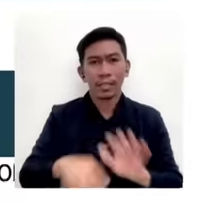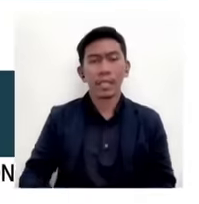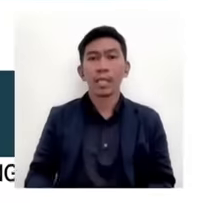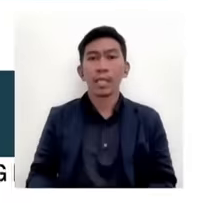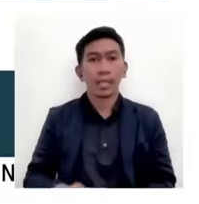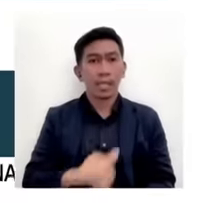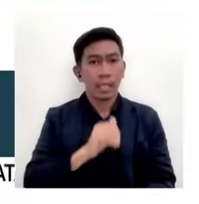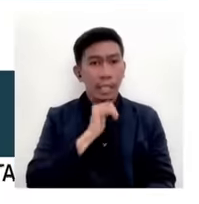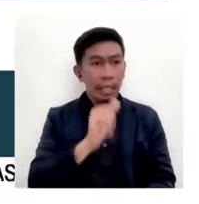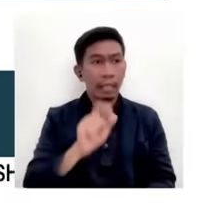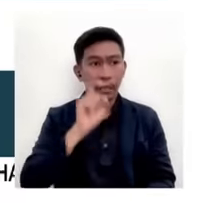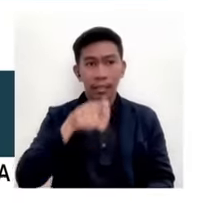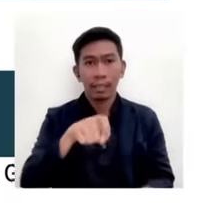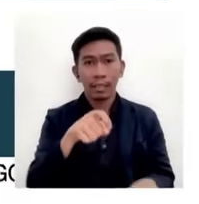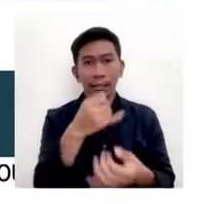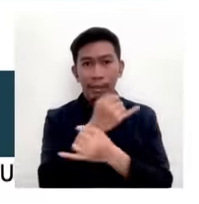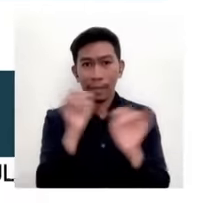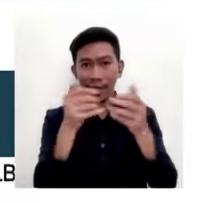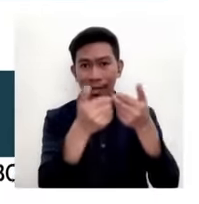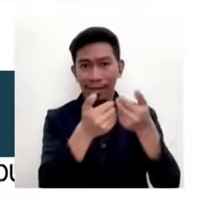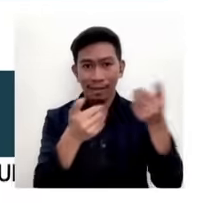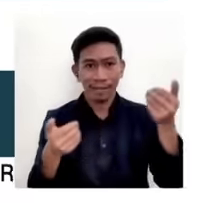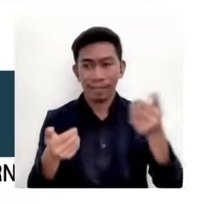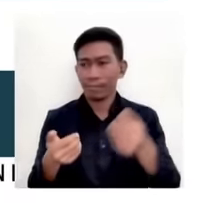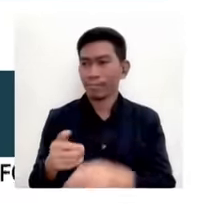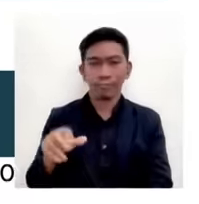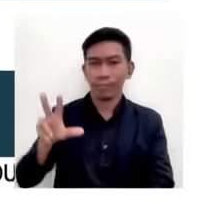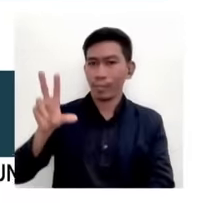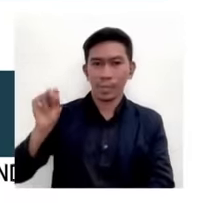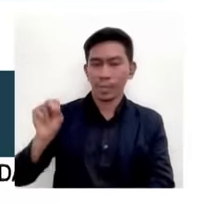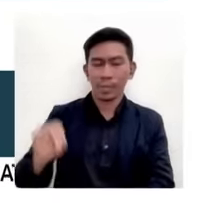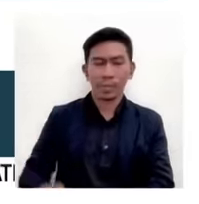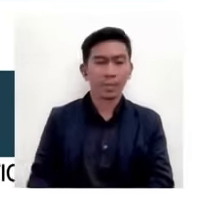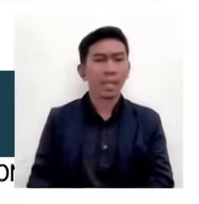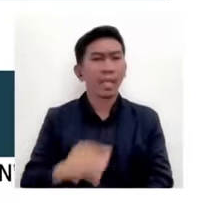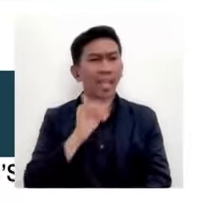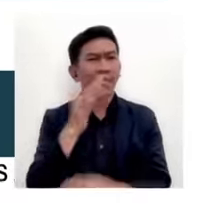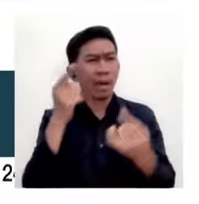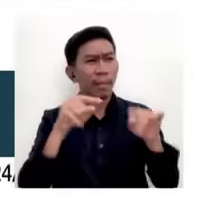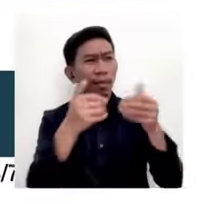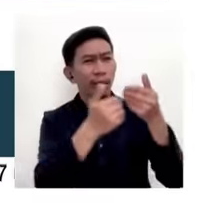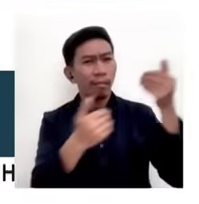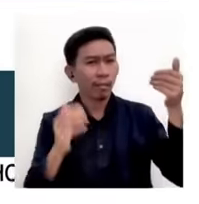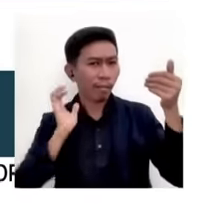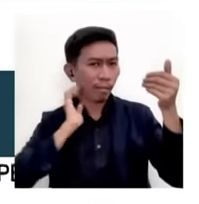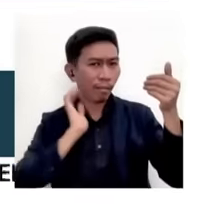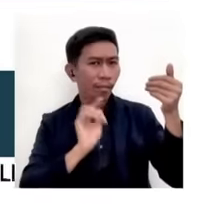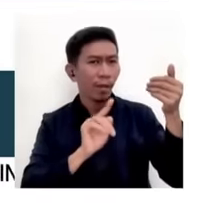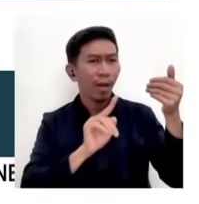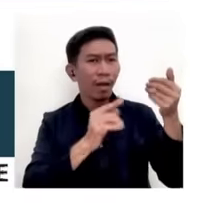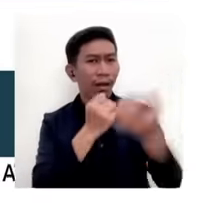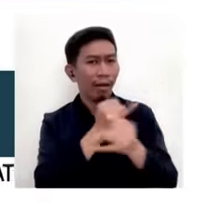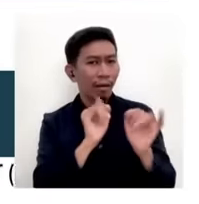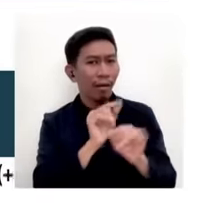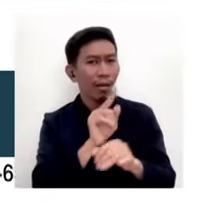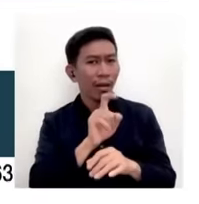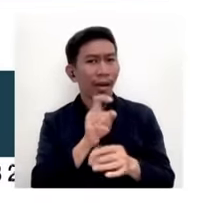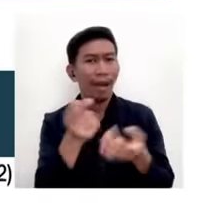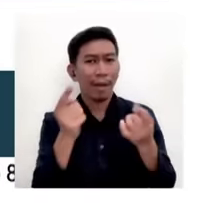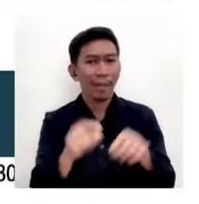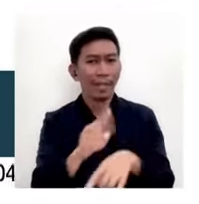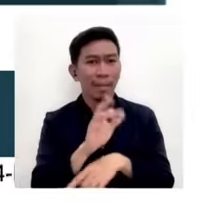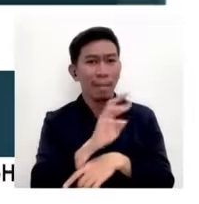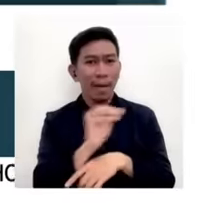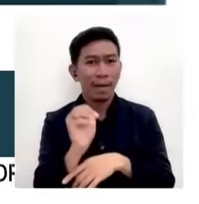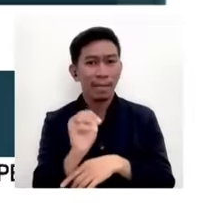dito. Kasi pag halimbawa, hindi ho secession. Pag nangyari po yun, anong mangyayari sa BARM? Yeah, we will still